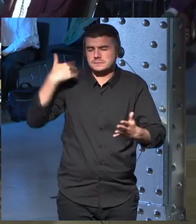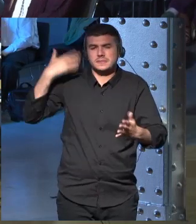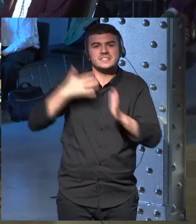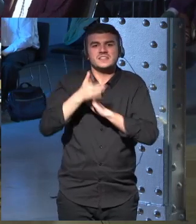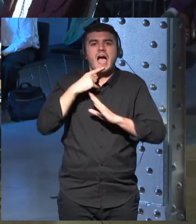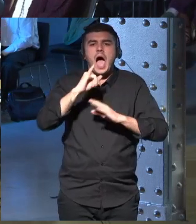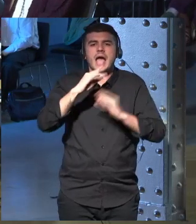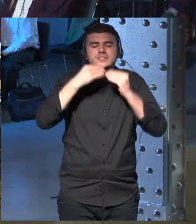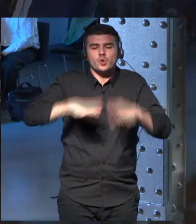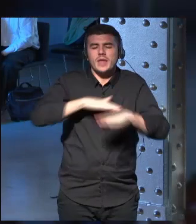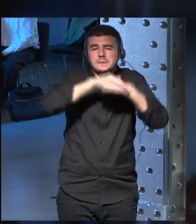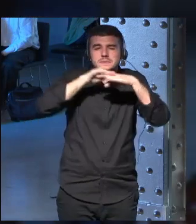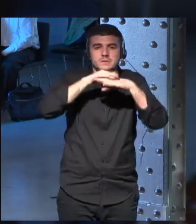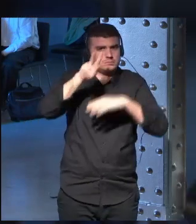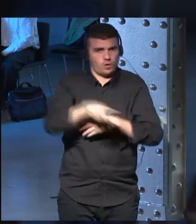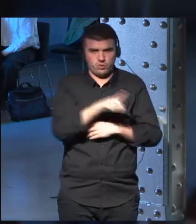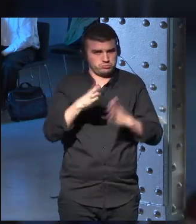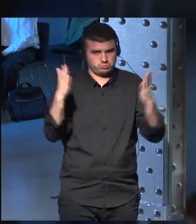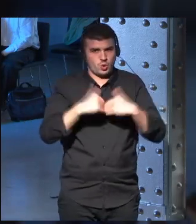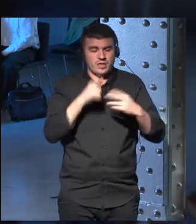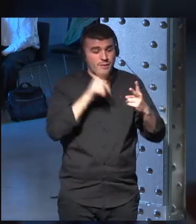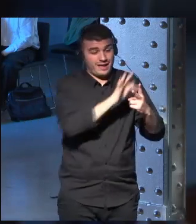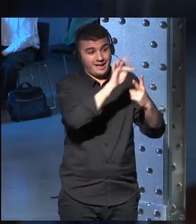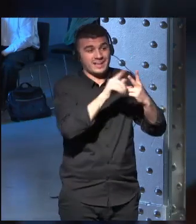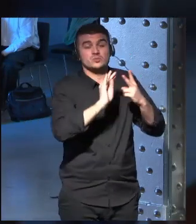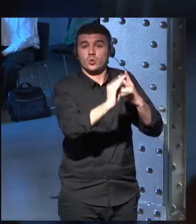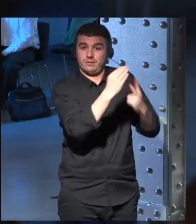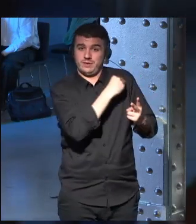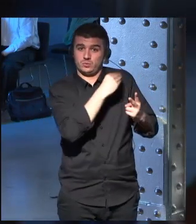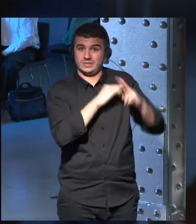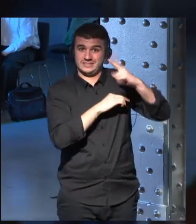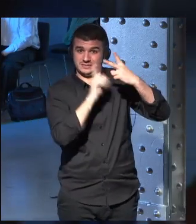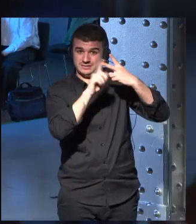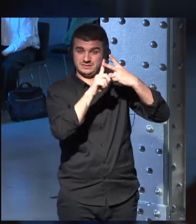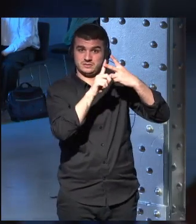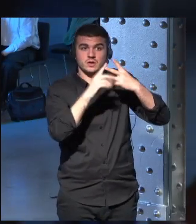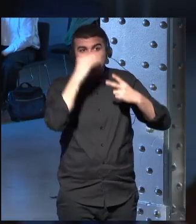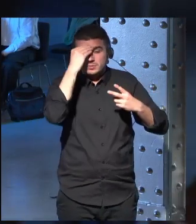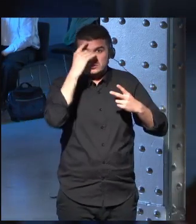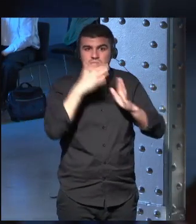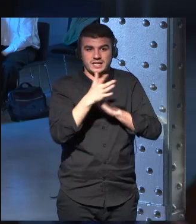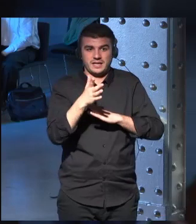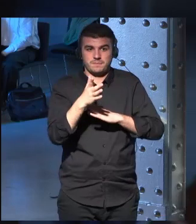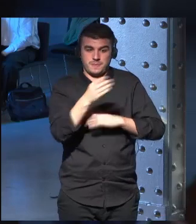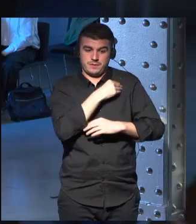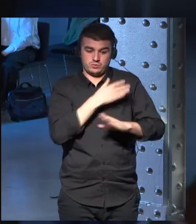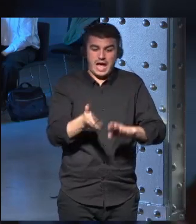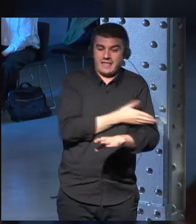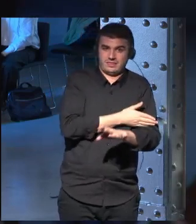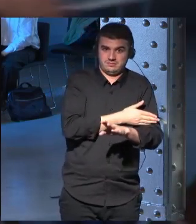your second question, which comes out of the first, I think, which is, do I consider myself to be a Christian